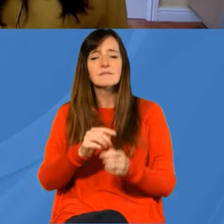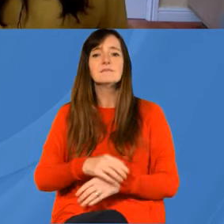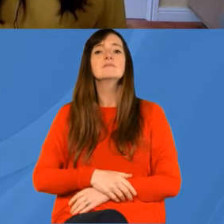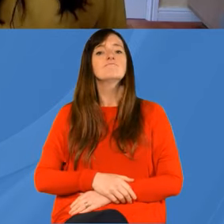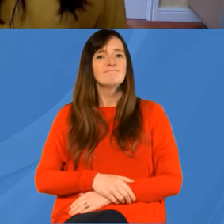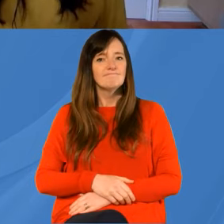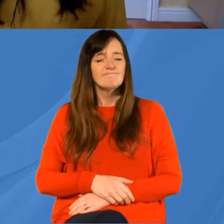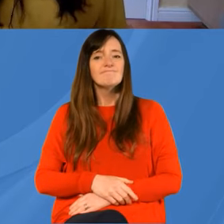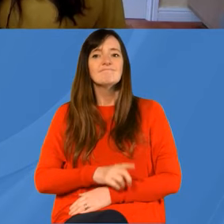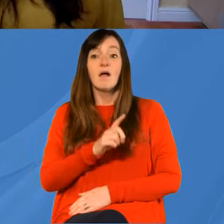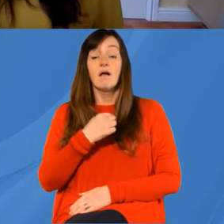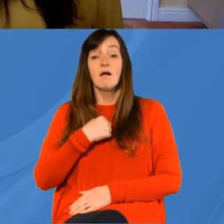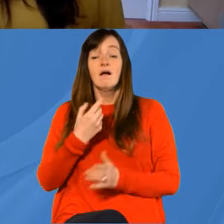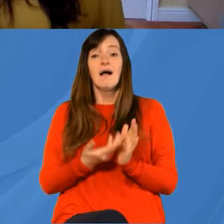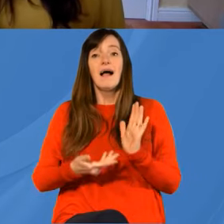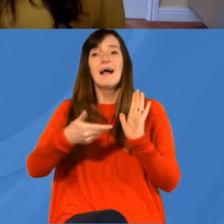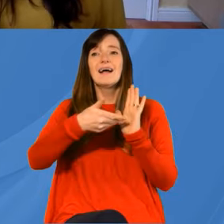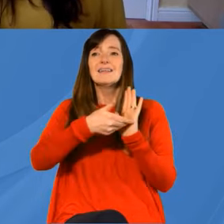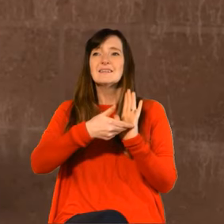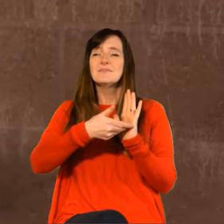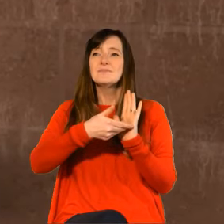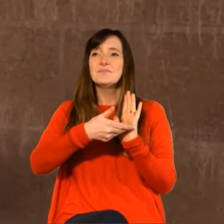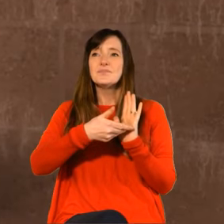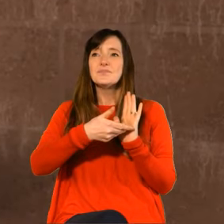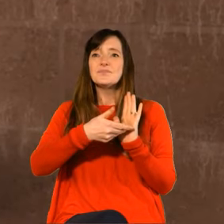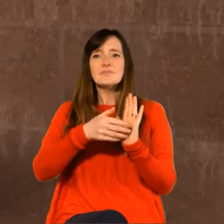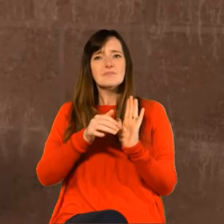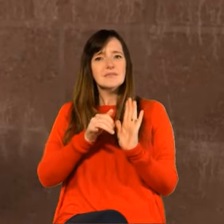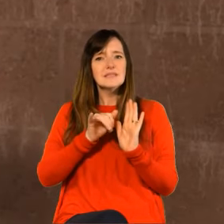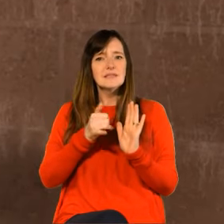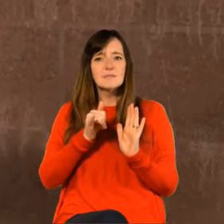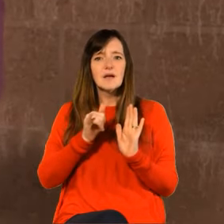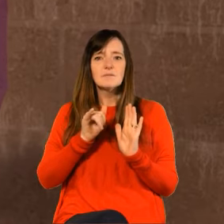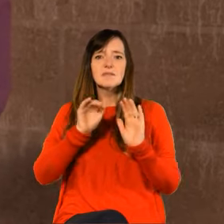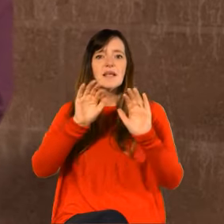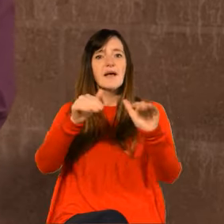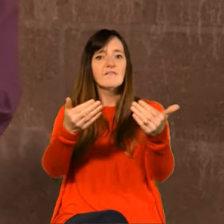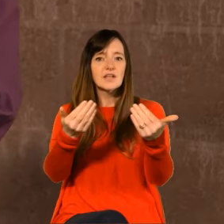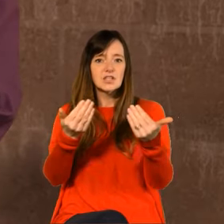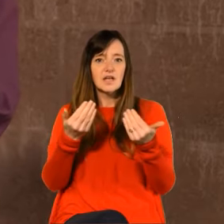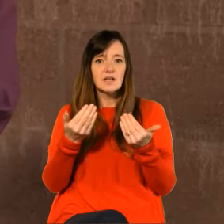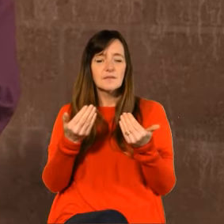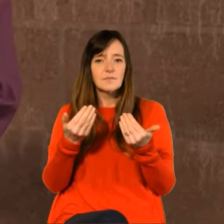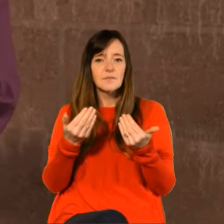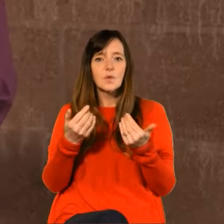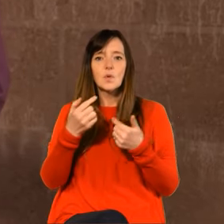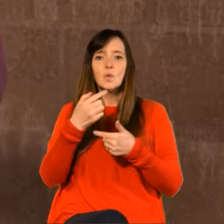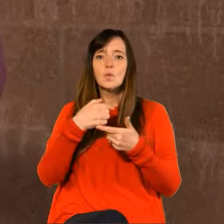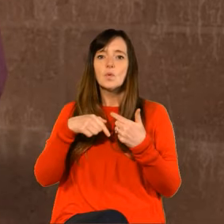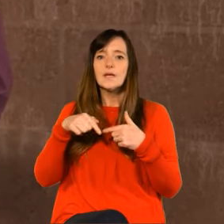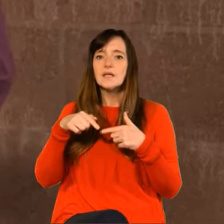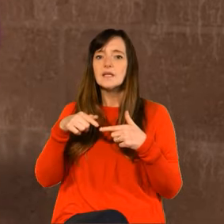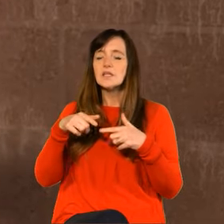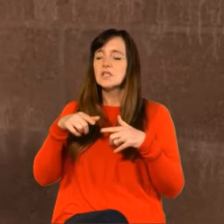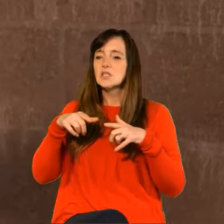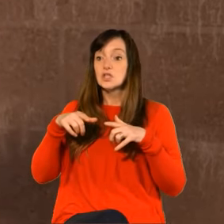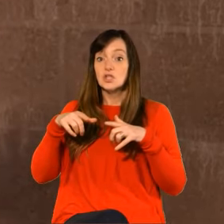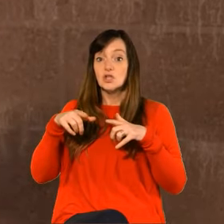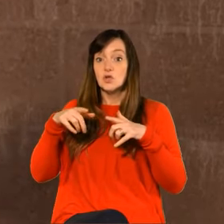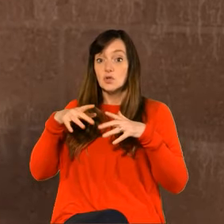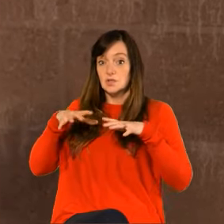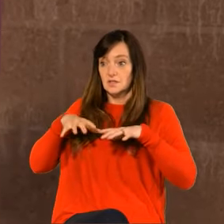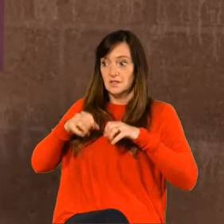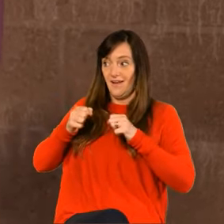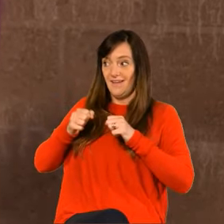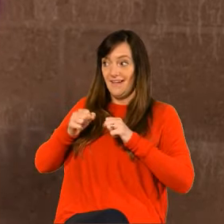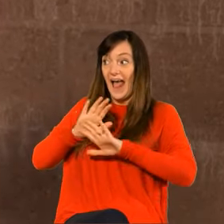thing I'd add to that is I think sometimes in evangelism, John T., we try and leap too quickly to sort of square 10. So yes. We reconnect with our